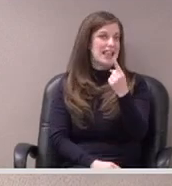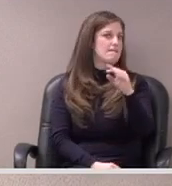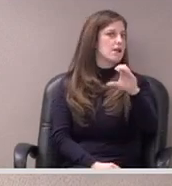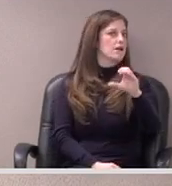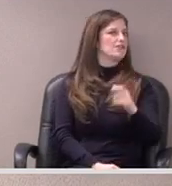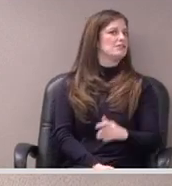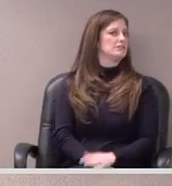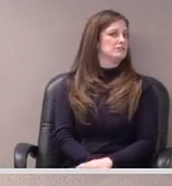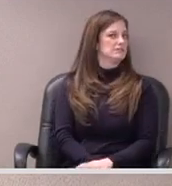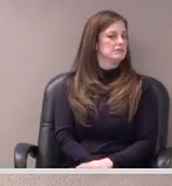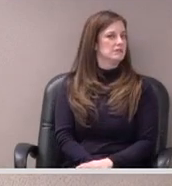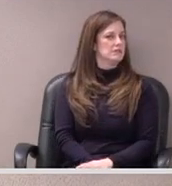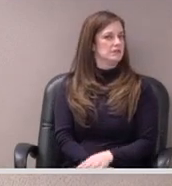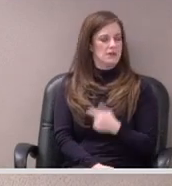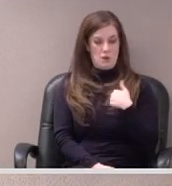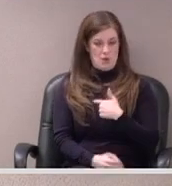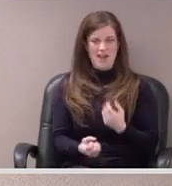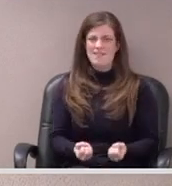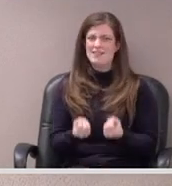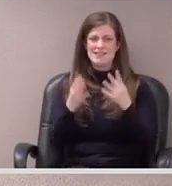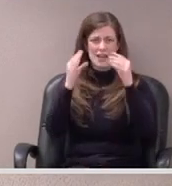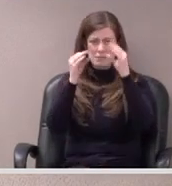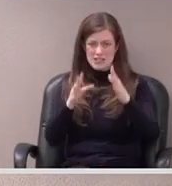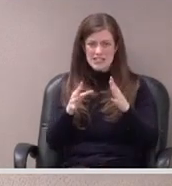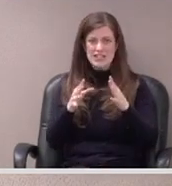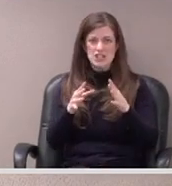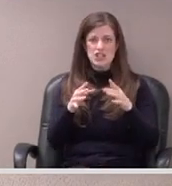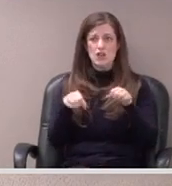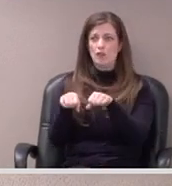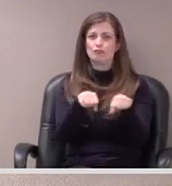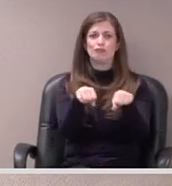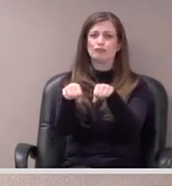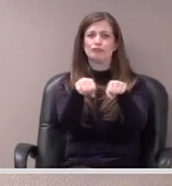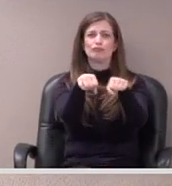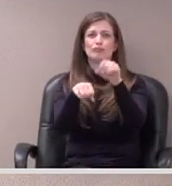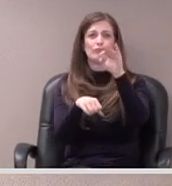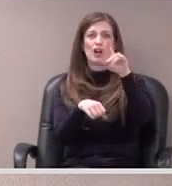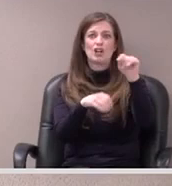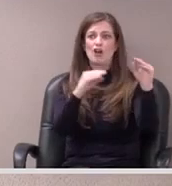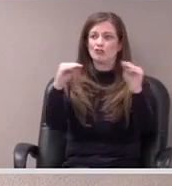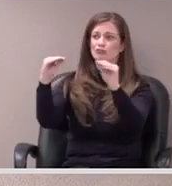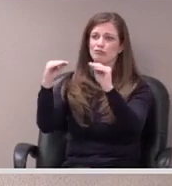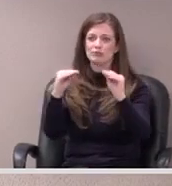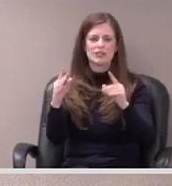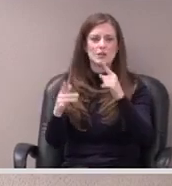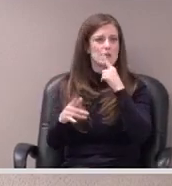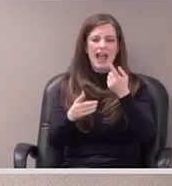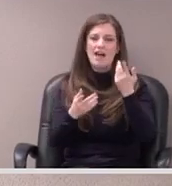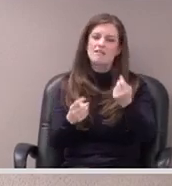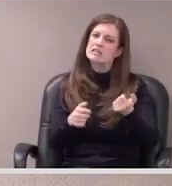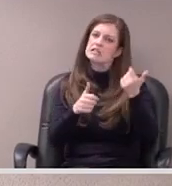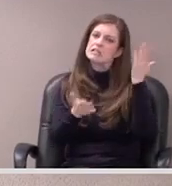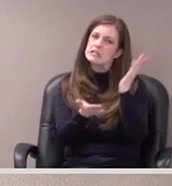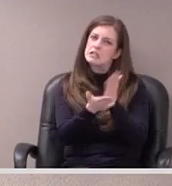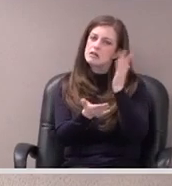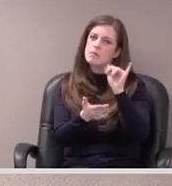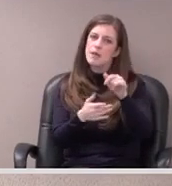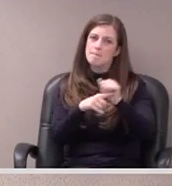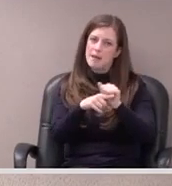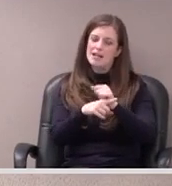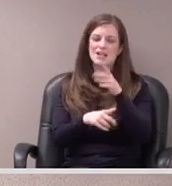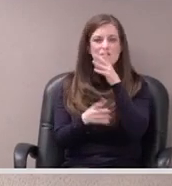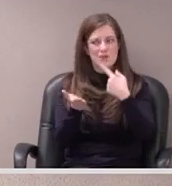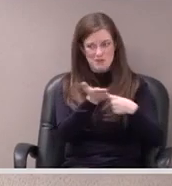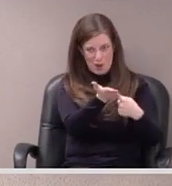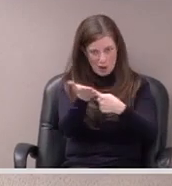kids. We have a number of teachers that are on carts. We have got to get rid of that practice, and we've talked about that, but I'd like to know from